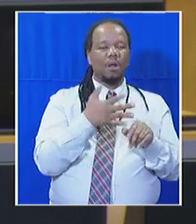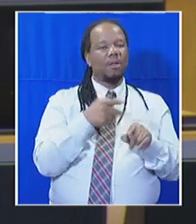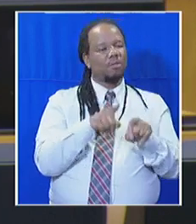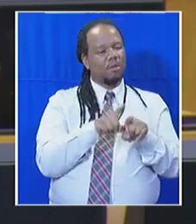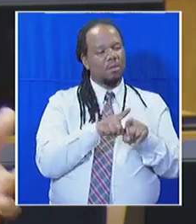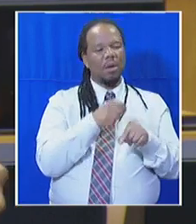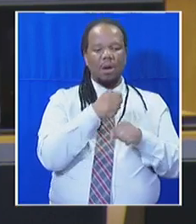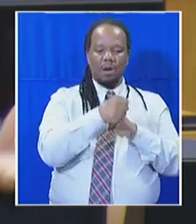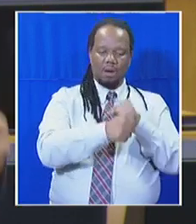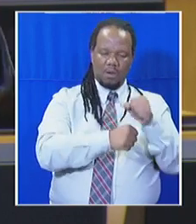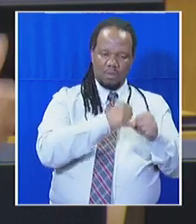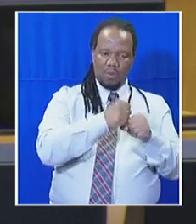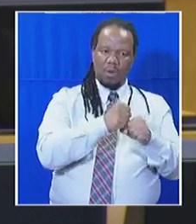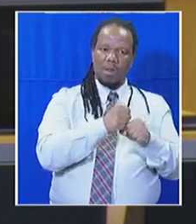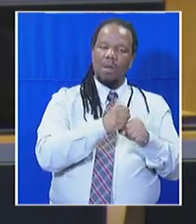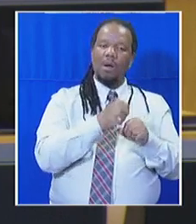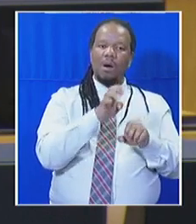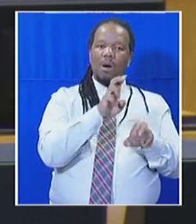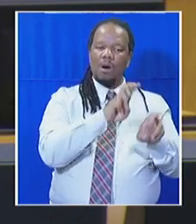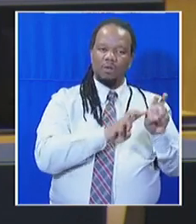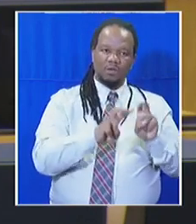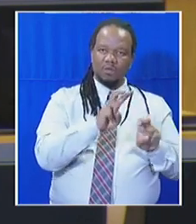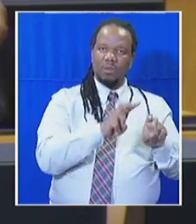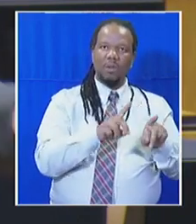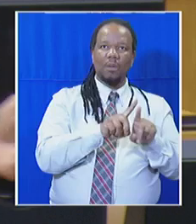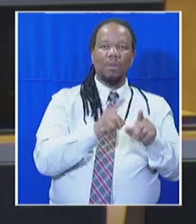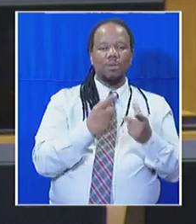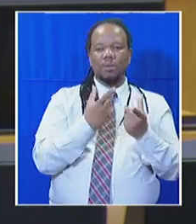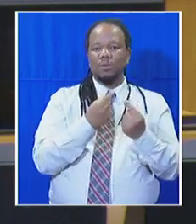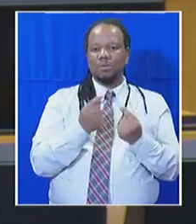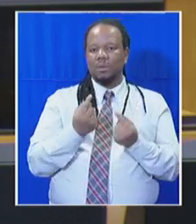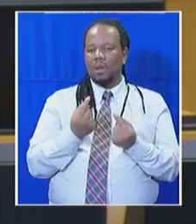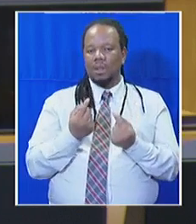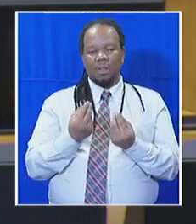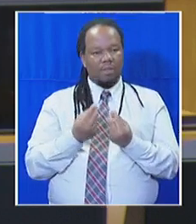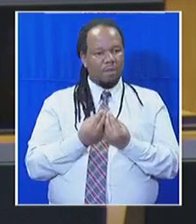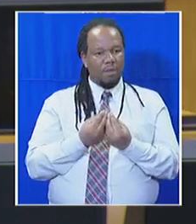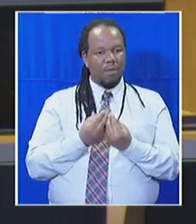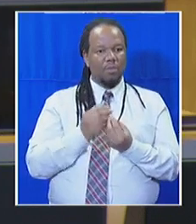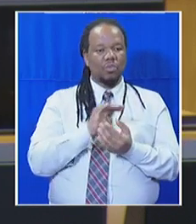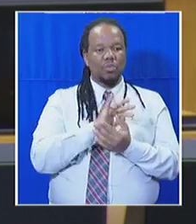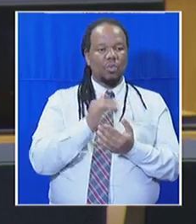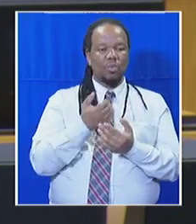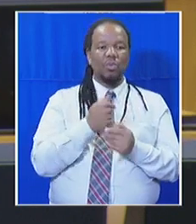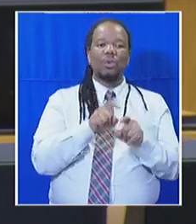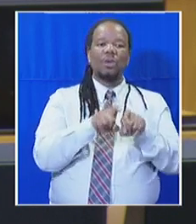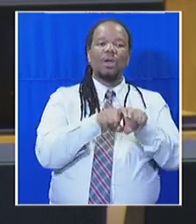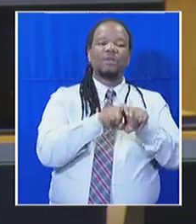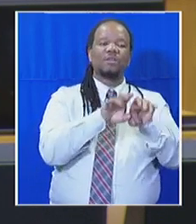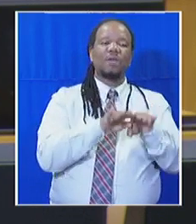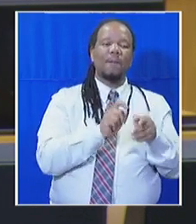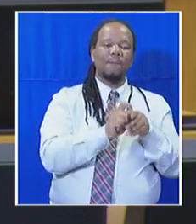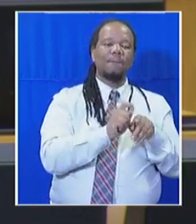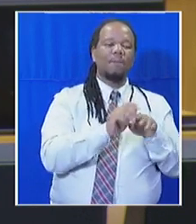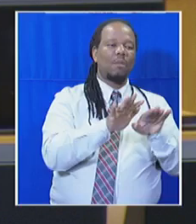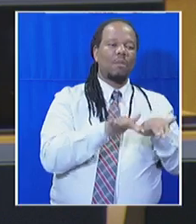assessments, the unions, all of them including SATU, have not done anything directly or indirectly to destabilize the examination. We do believe